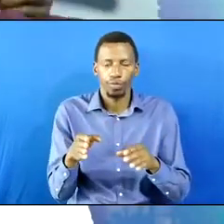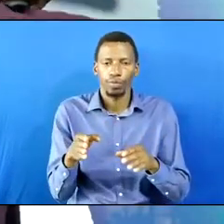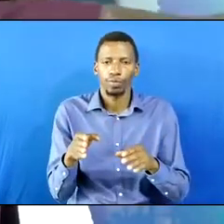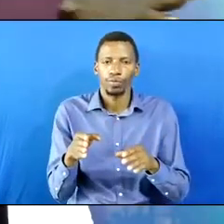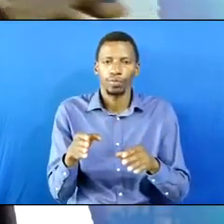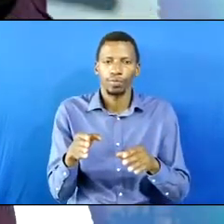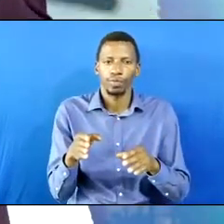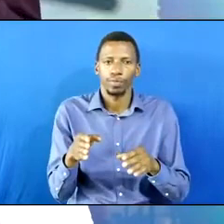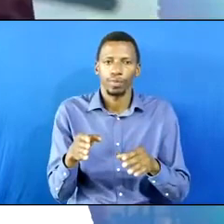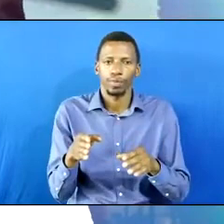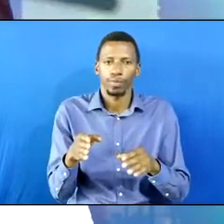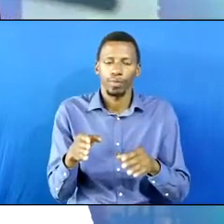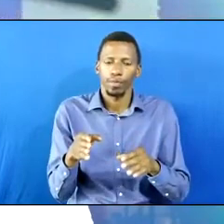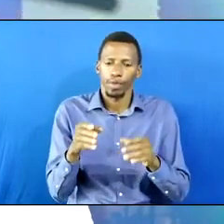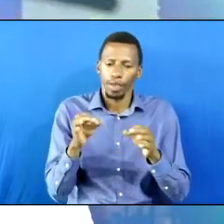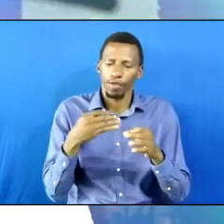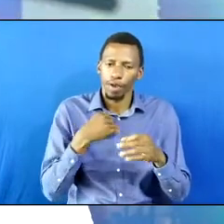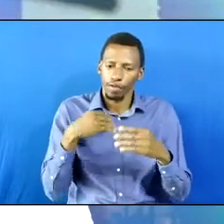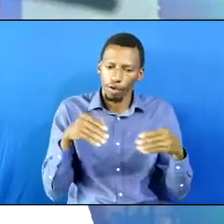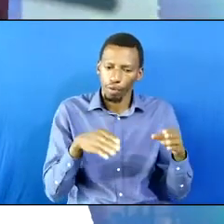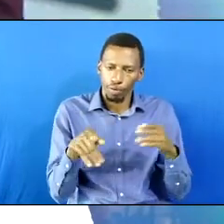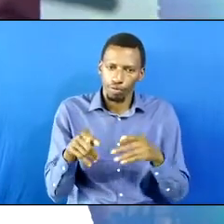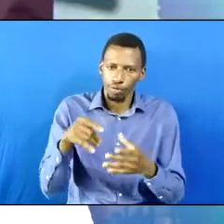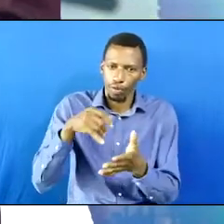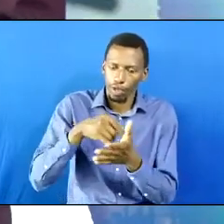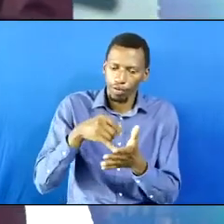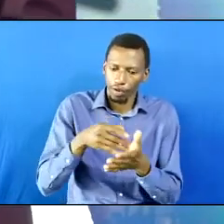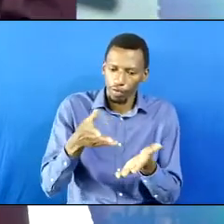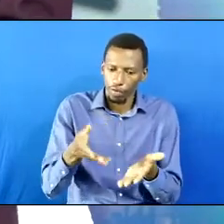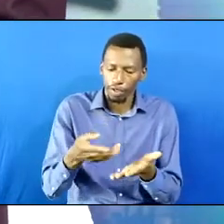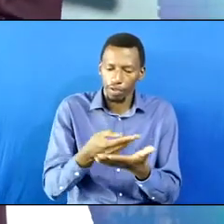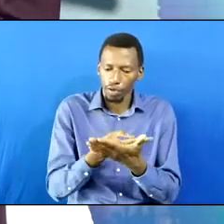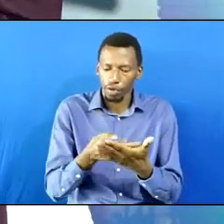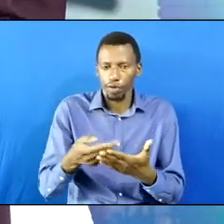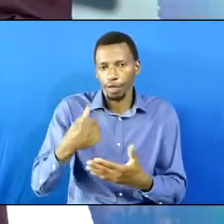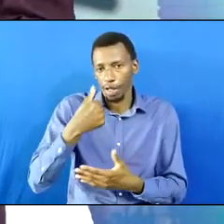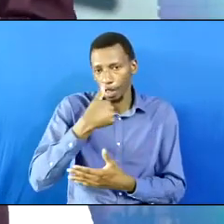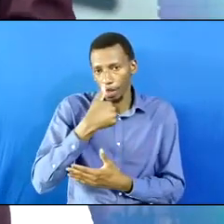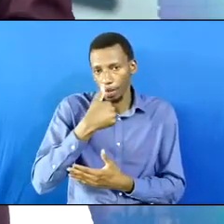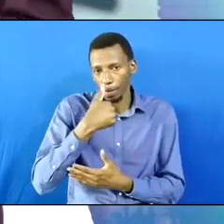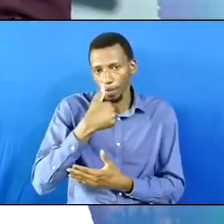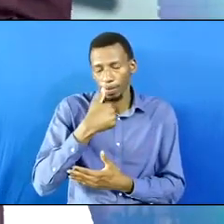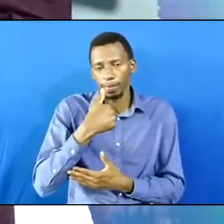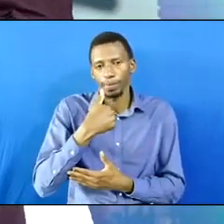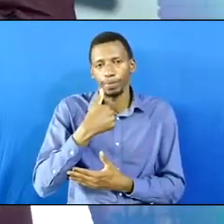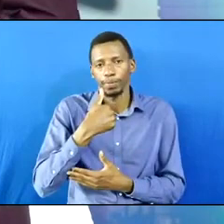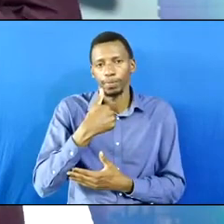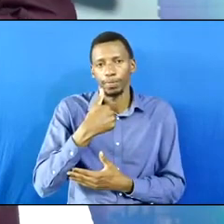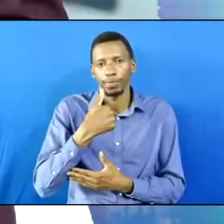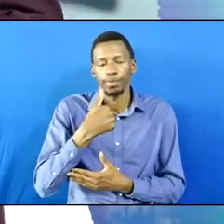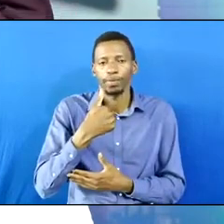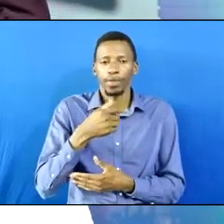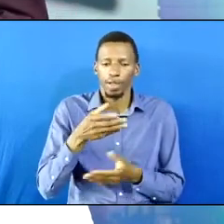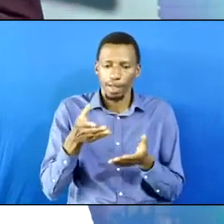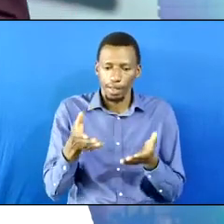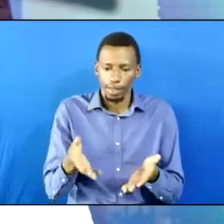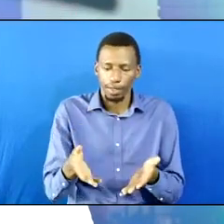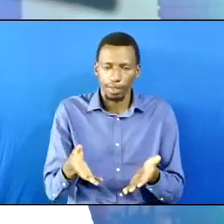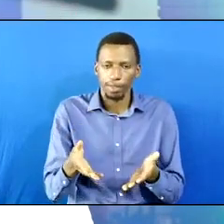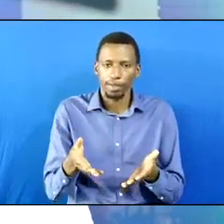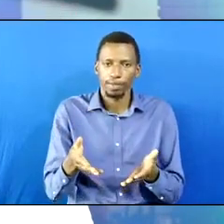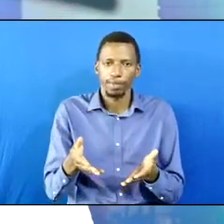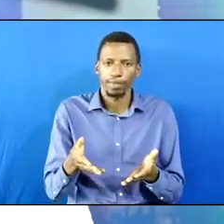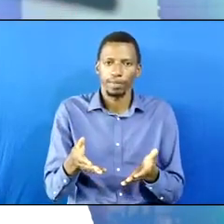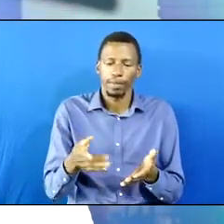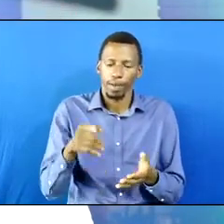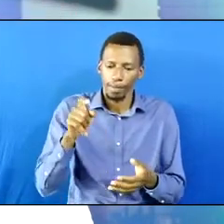any Adventist church, for you to participate into this special commemoration of his death and resurrection, these three things